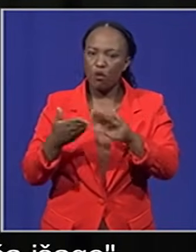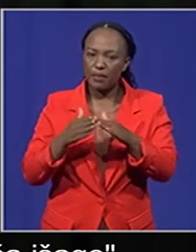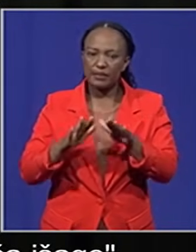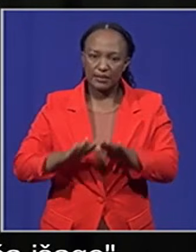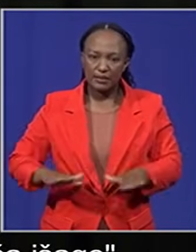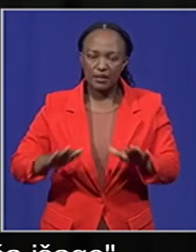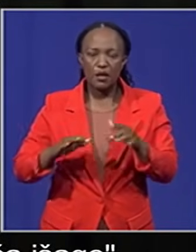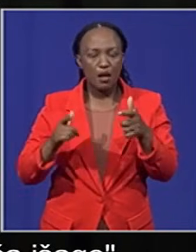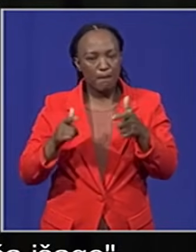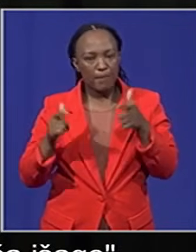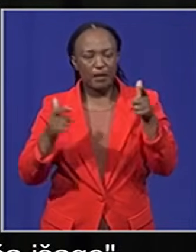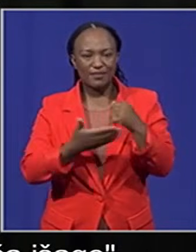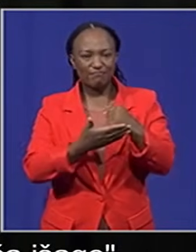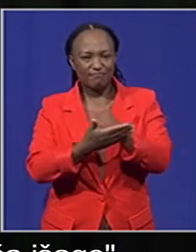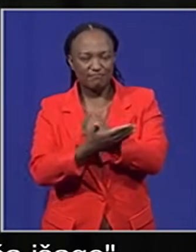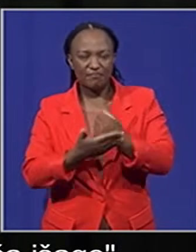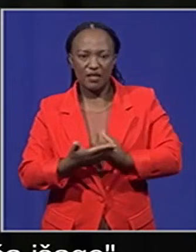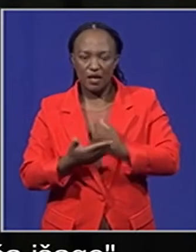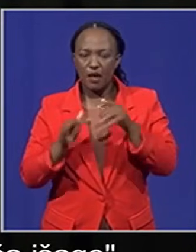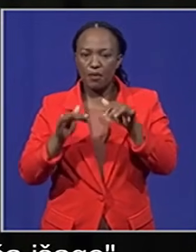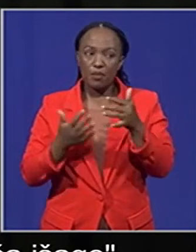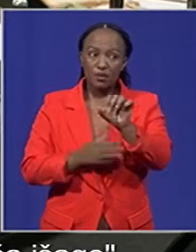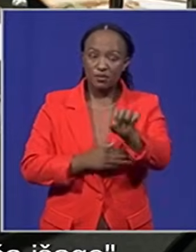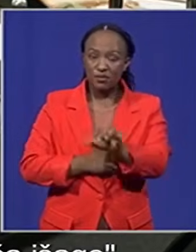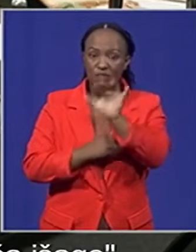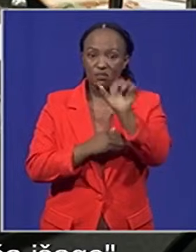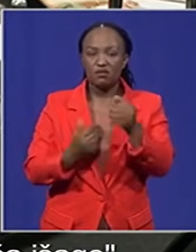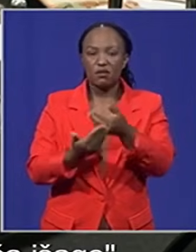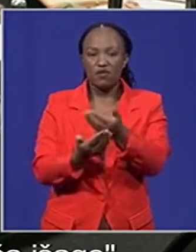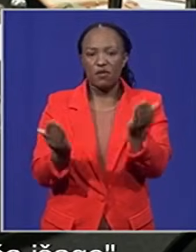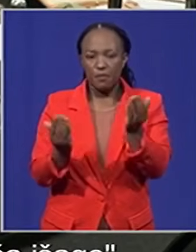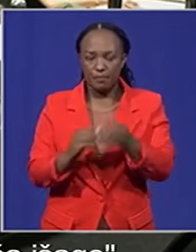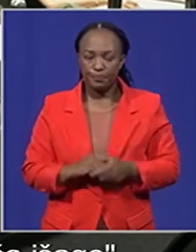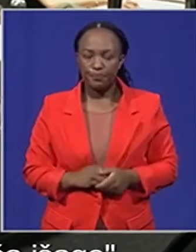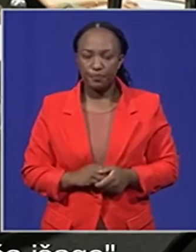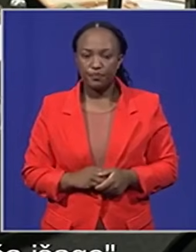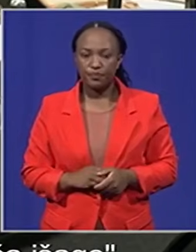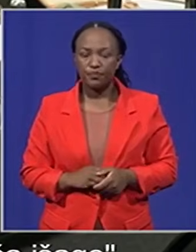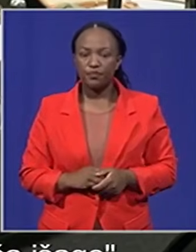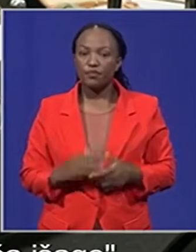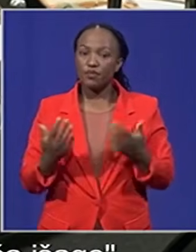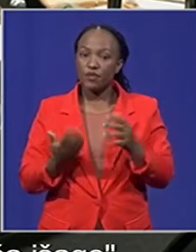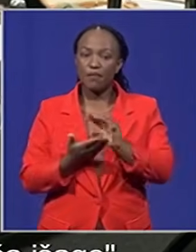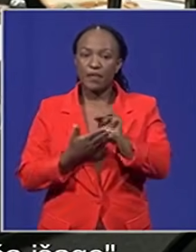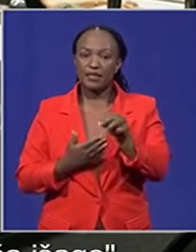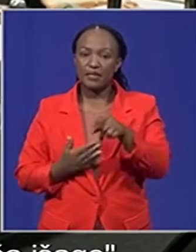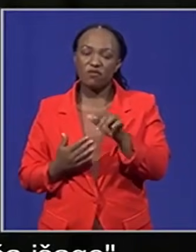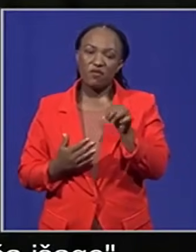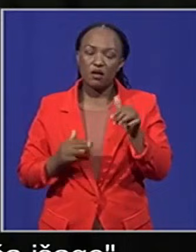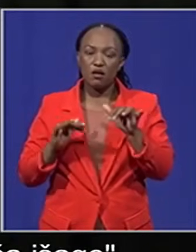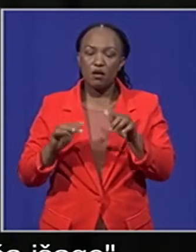mass registration of young people all over South Africa. Go bile le molaetša go ba phenkgišane le